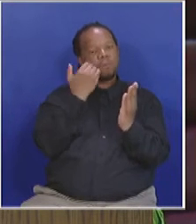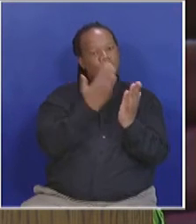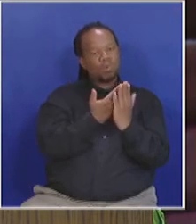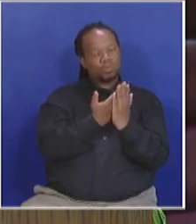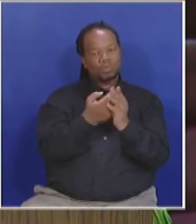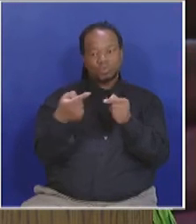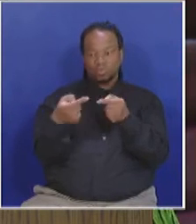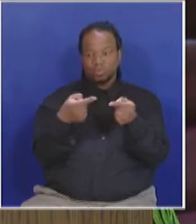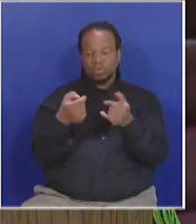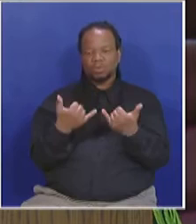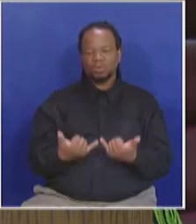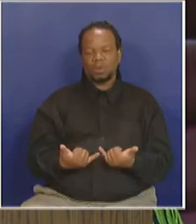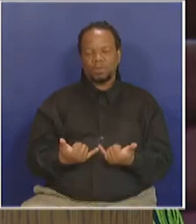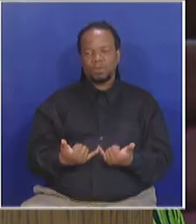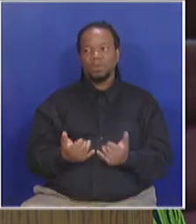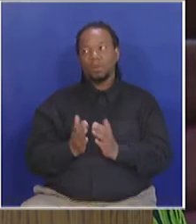today.